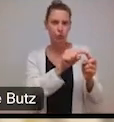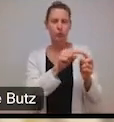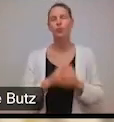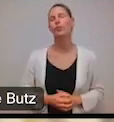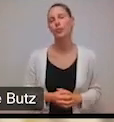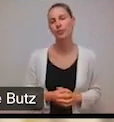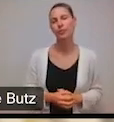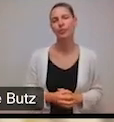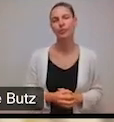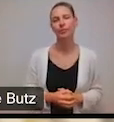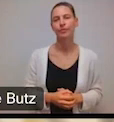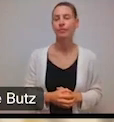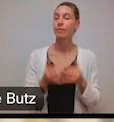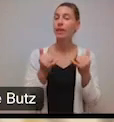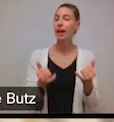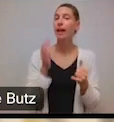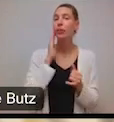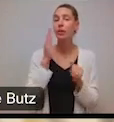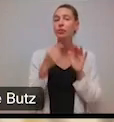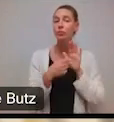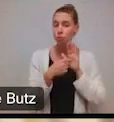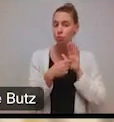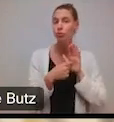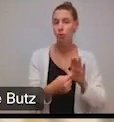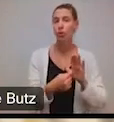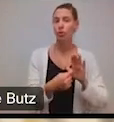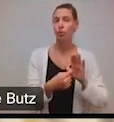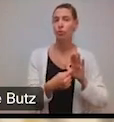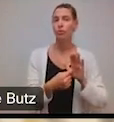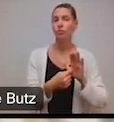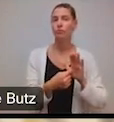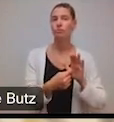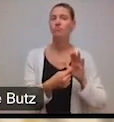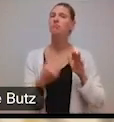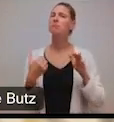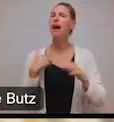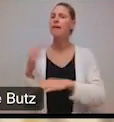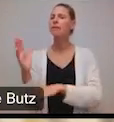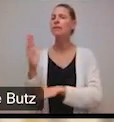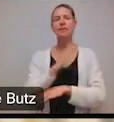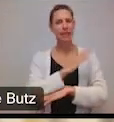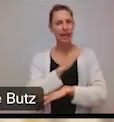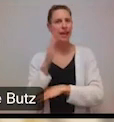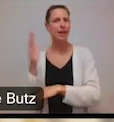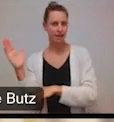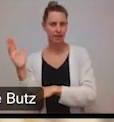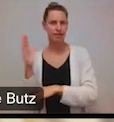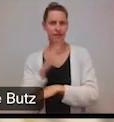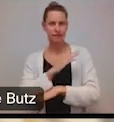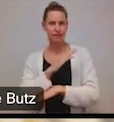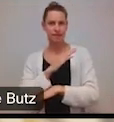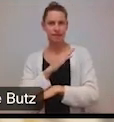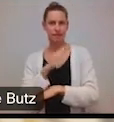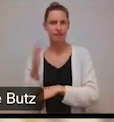So I'm going to show you that there's actually a little bit of a gradient. There's a kind of a continuum between casual